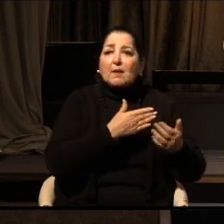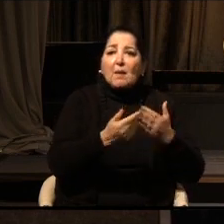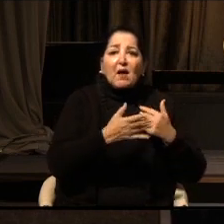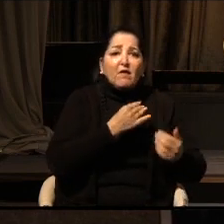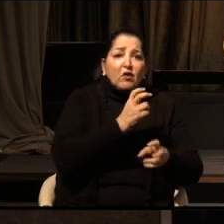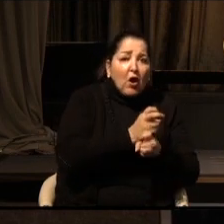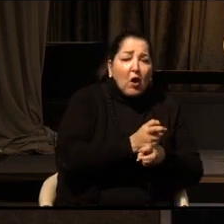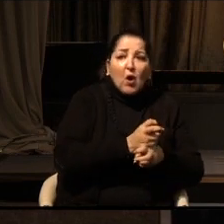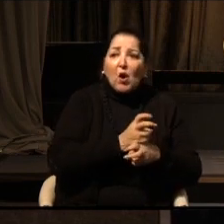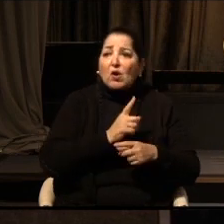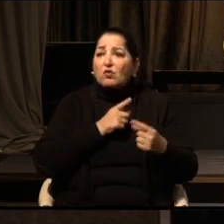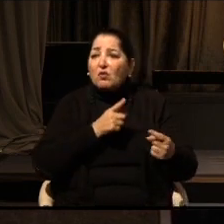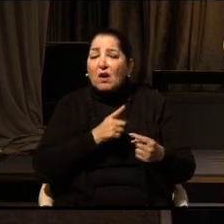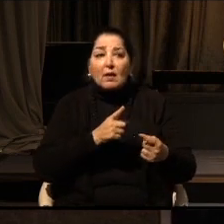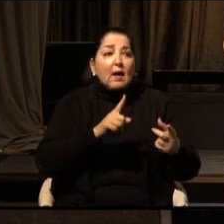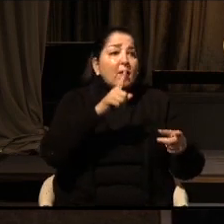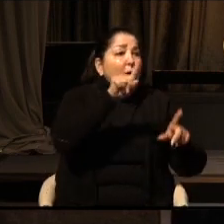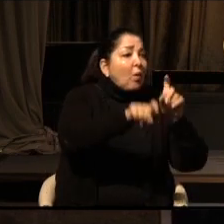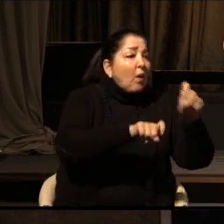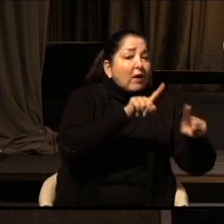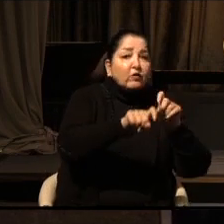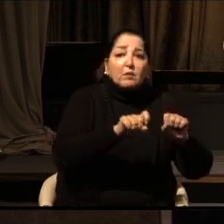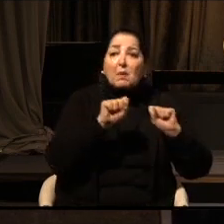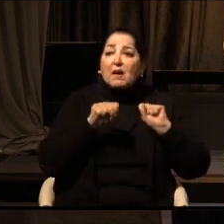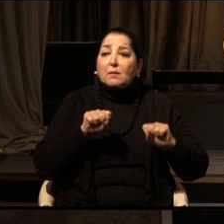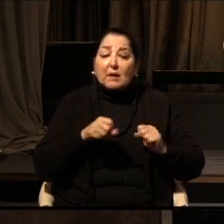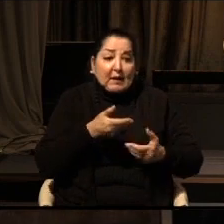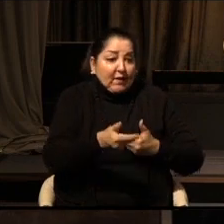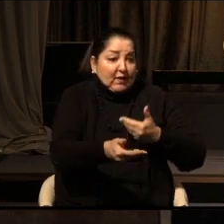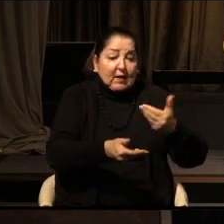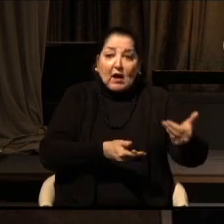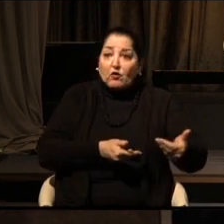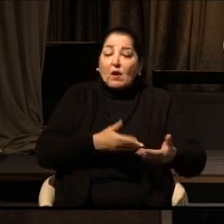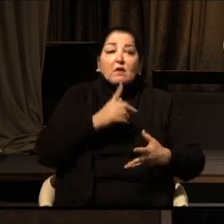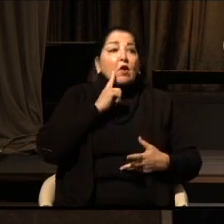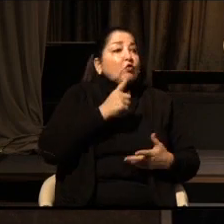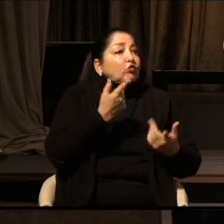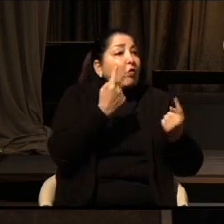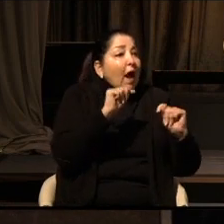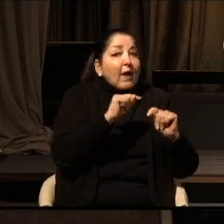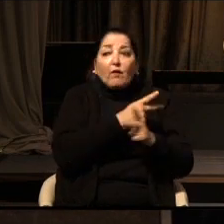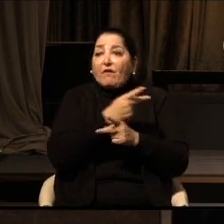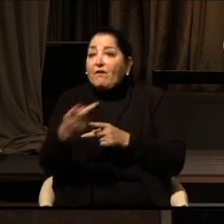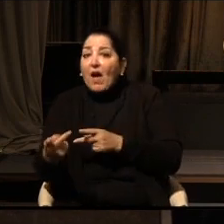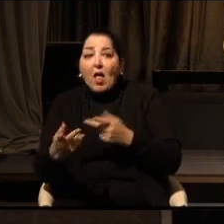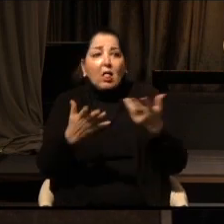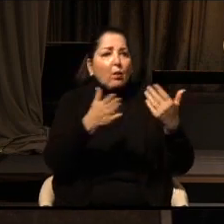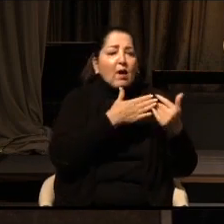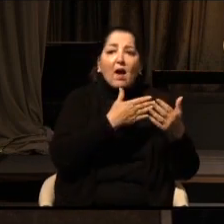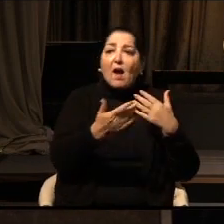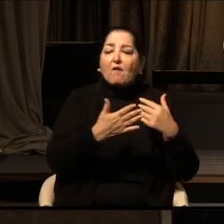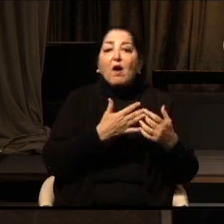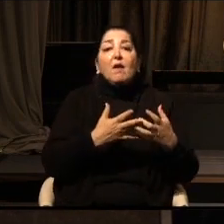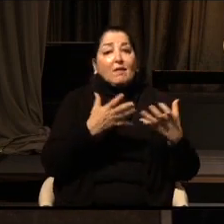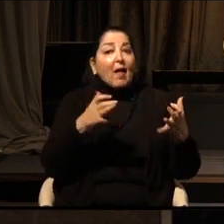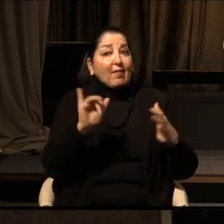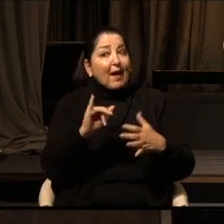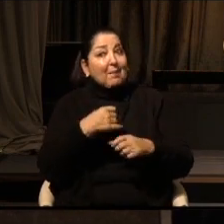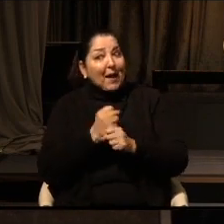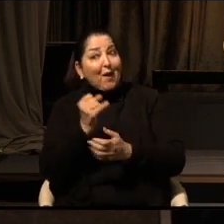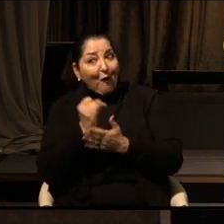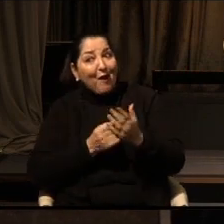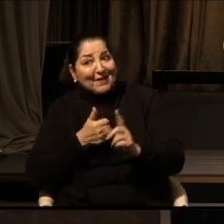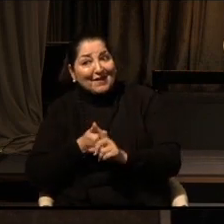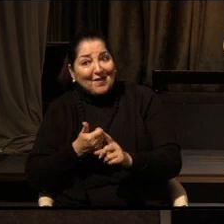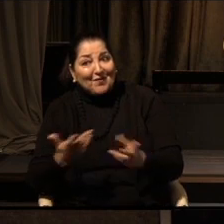be. Questions, possibilities, invitations, trying and failing, it's a lot like making art.